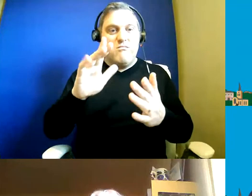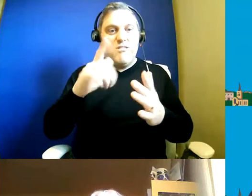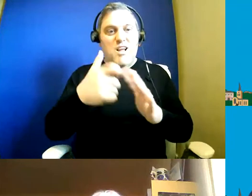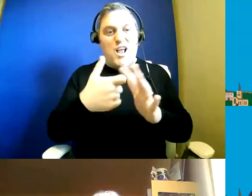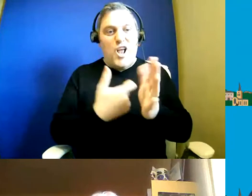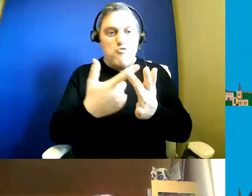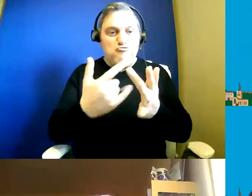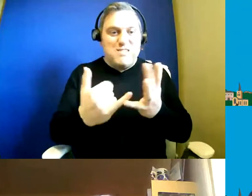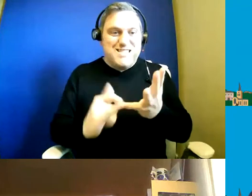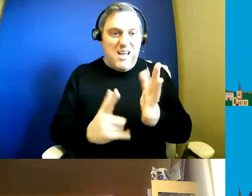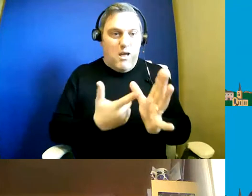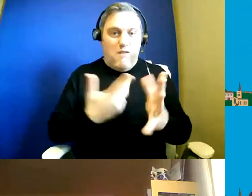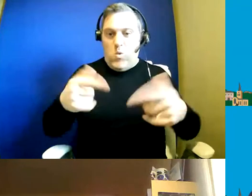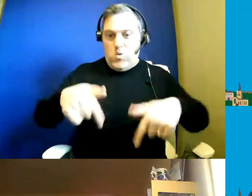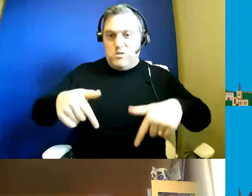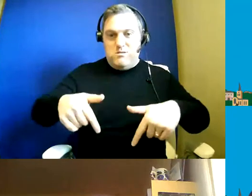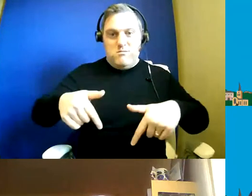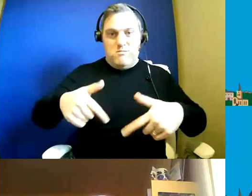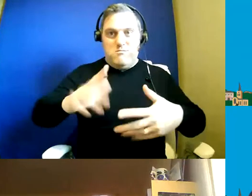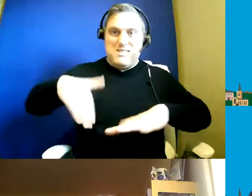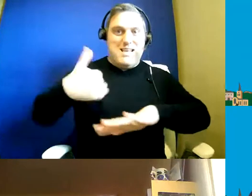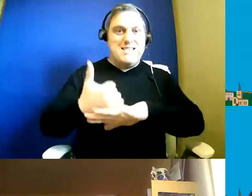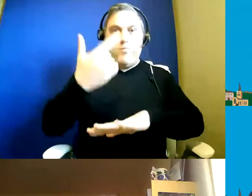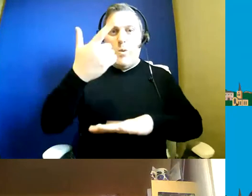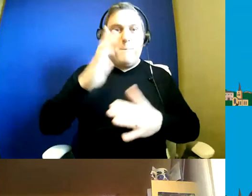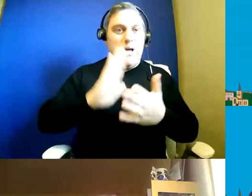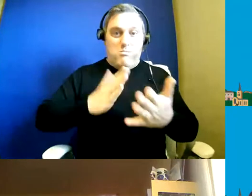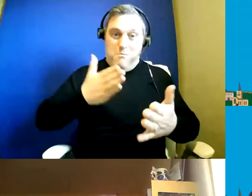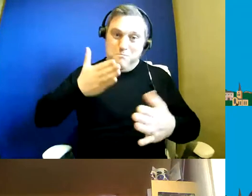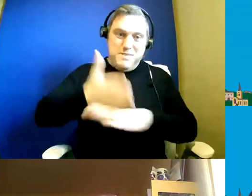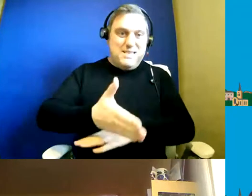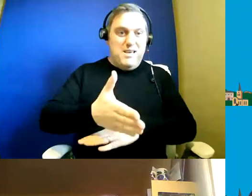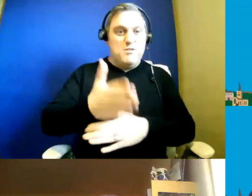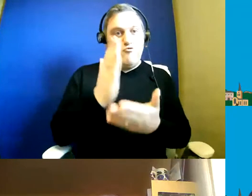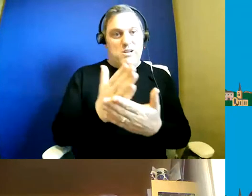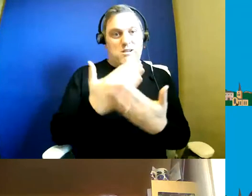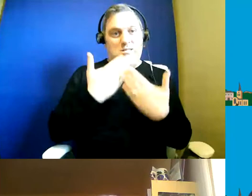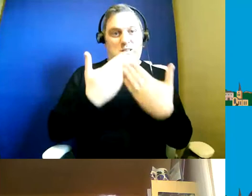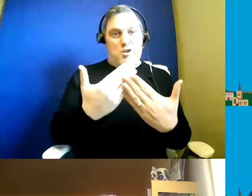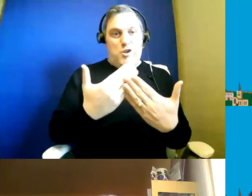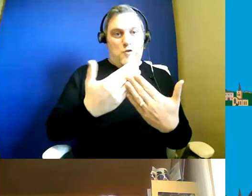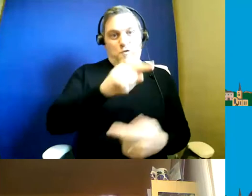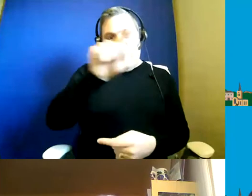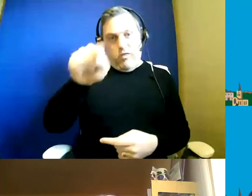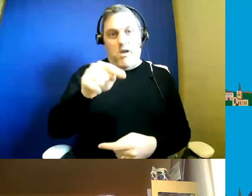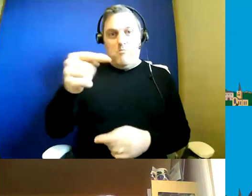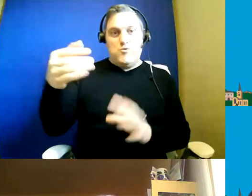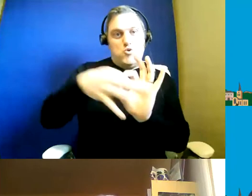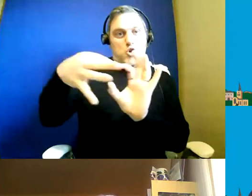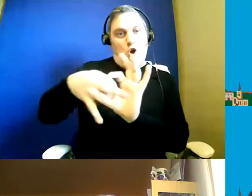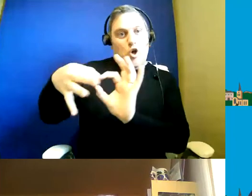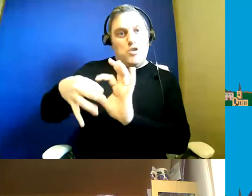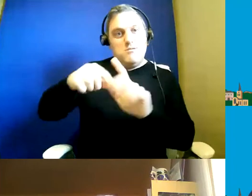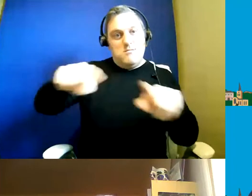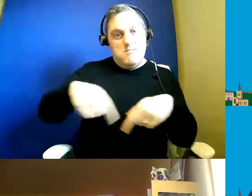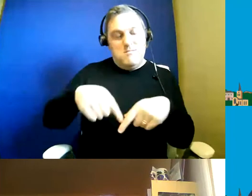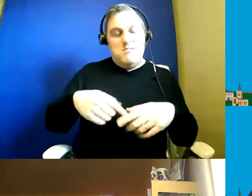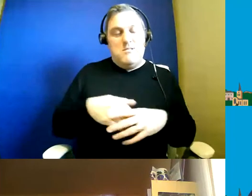can imagine, the speed at which this service has been introduced, they are very busy, so it was very good of them to take the time out and come